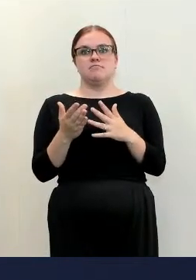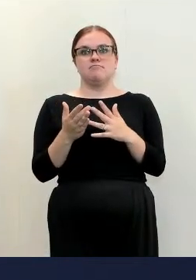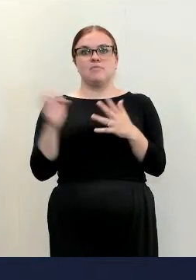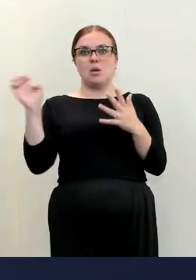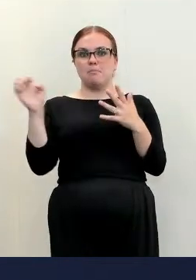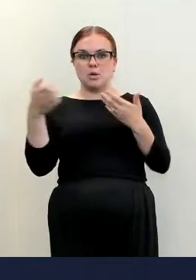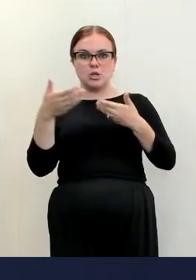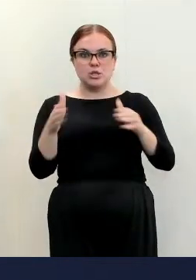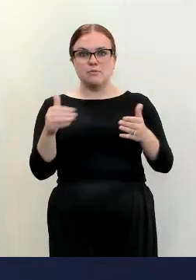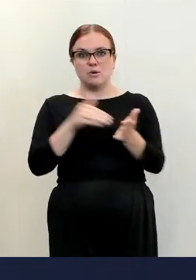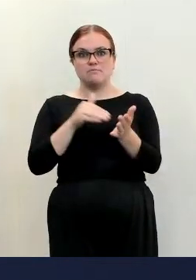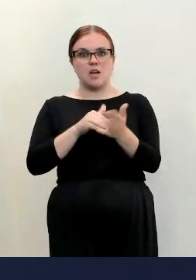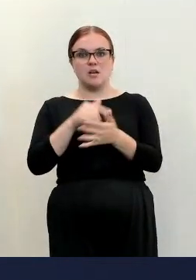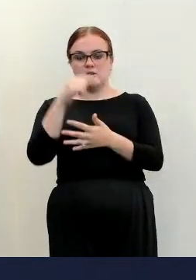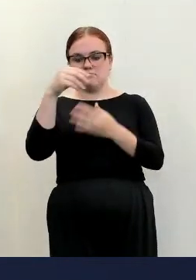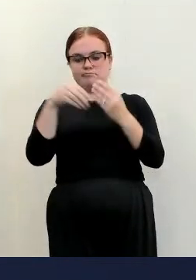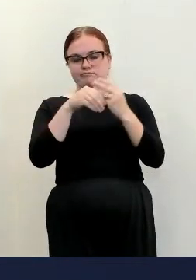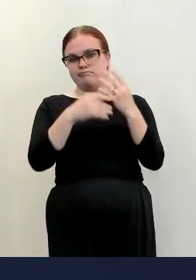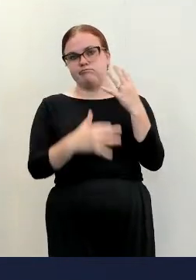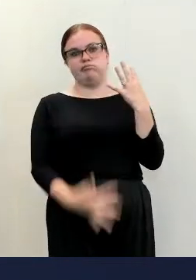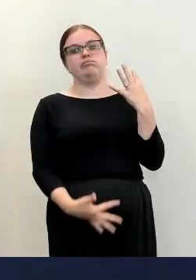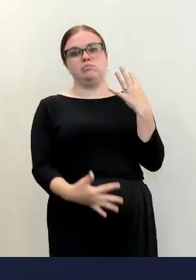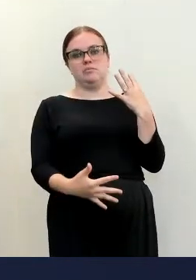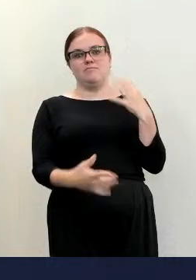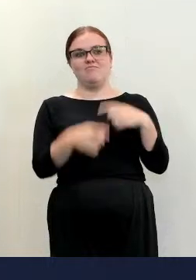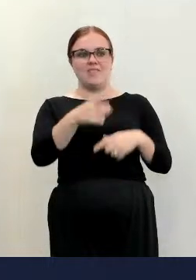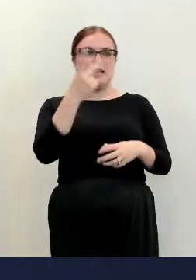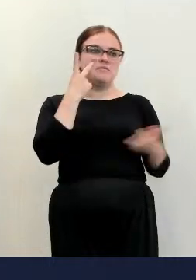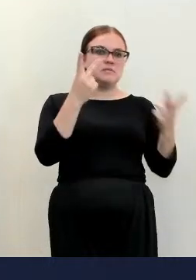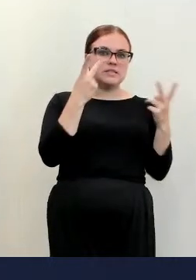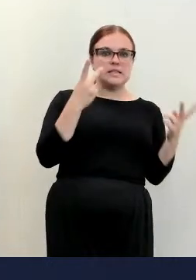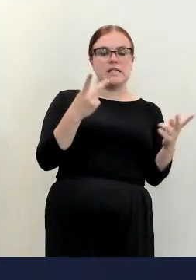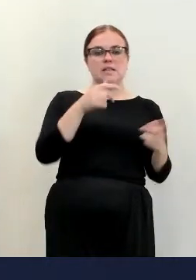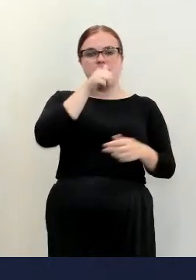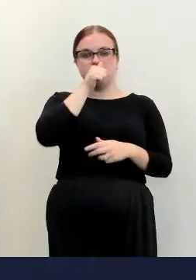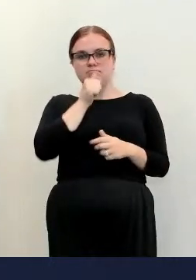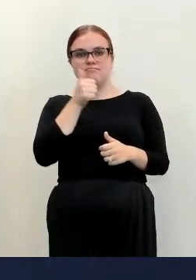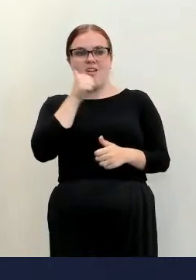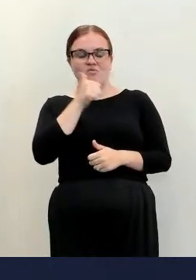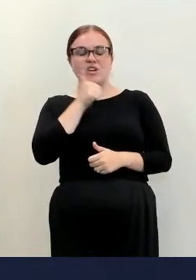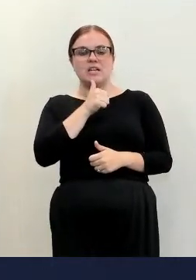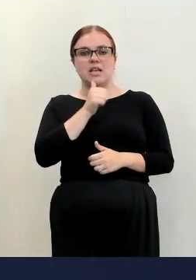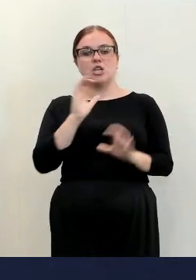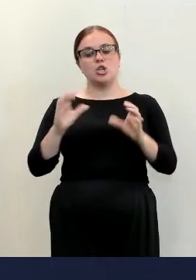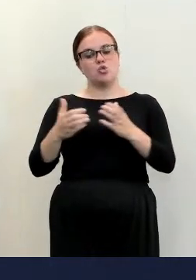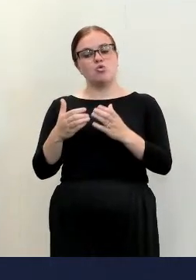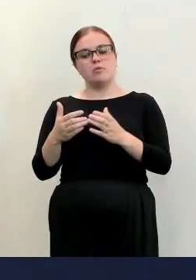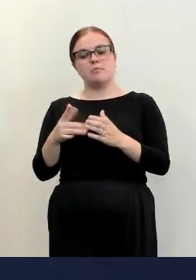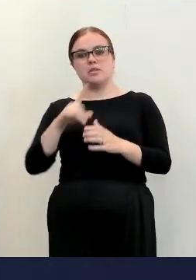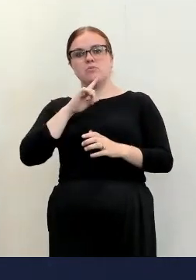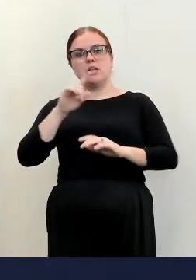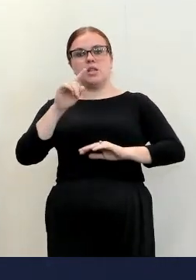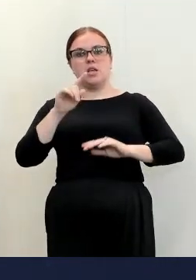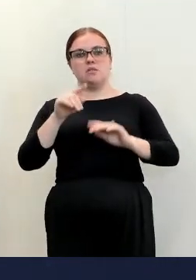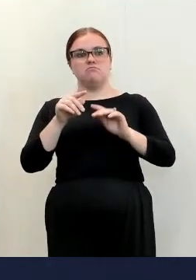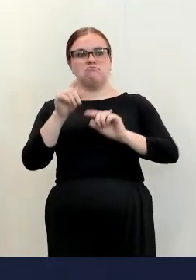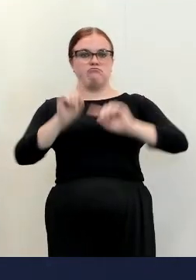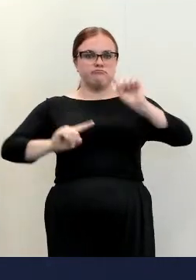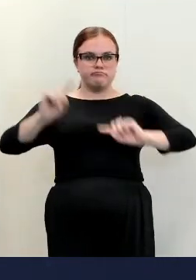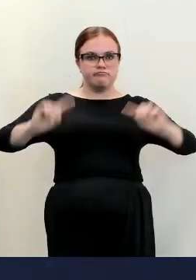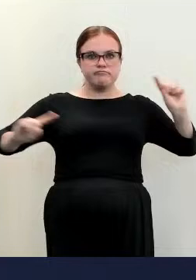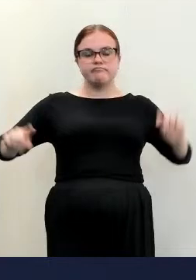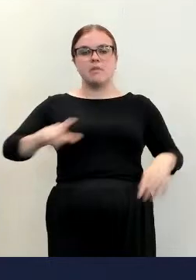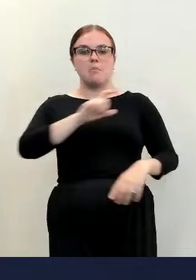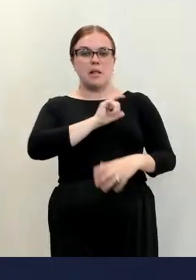emergency room doctors, you name it, those who are seeing and dealing with this on a daily basis. So the task force is pretty varied, and law